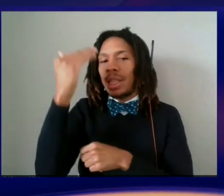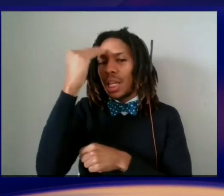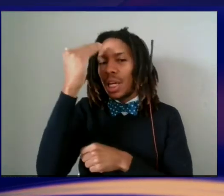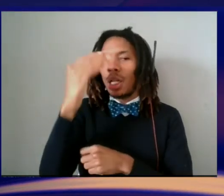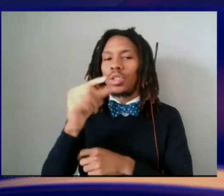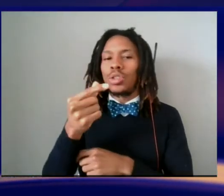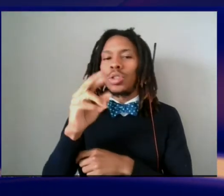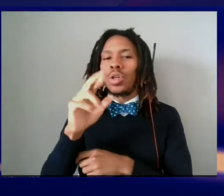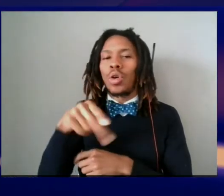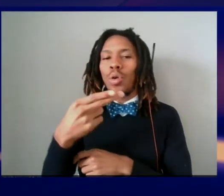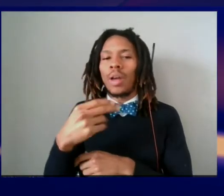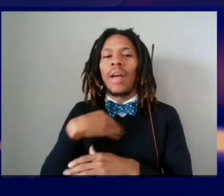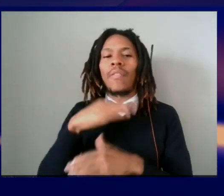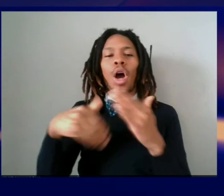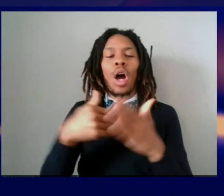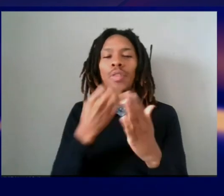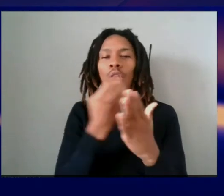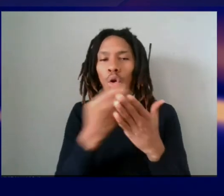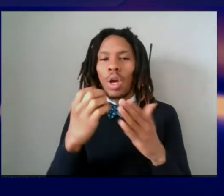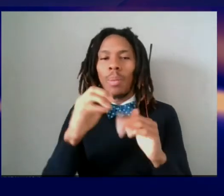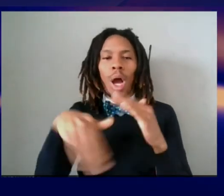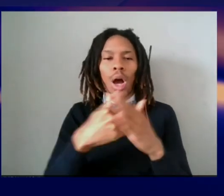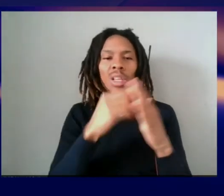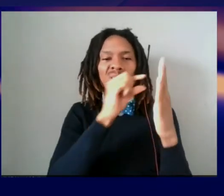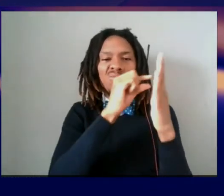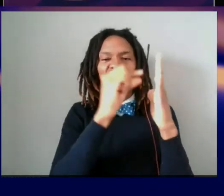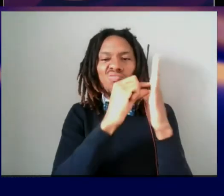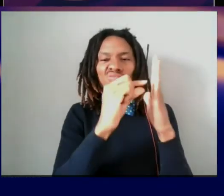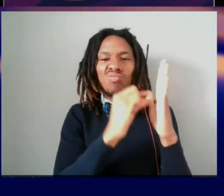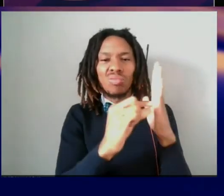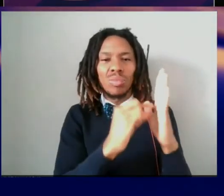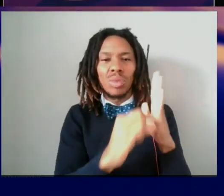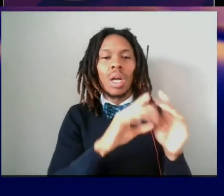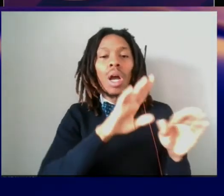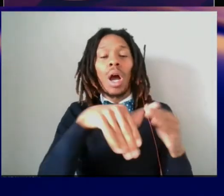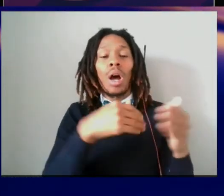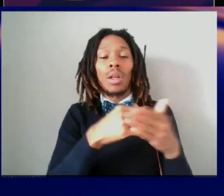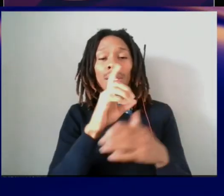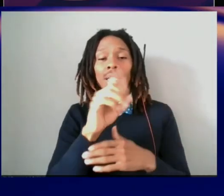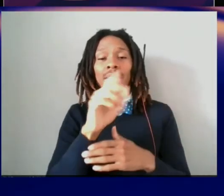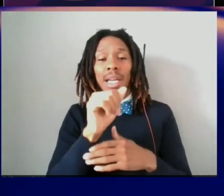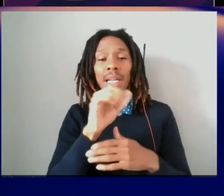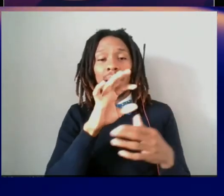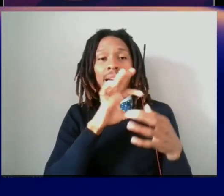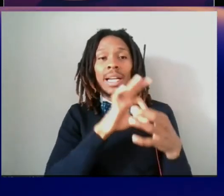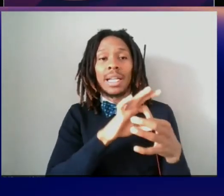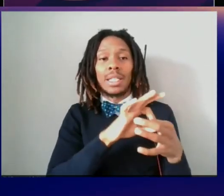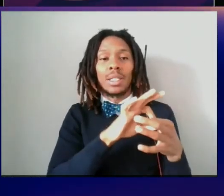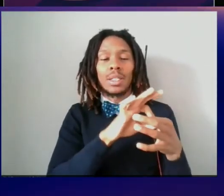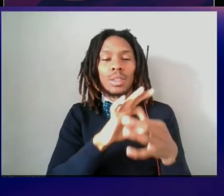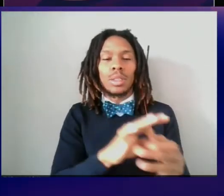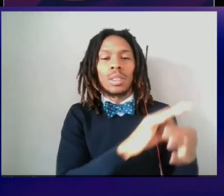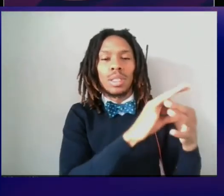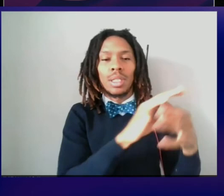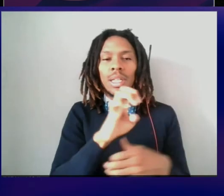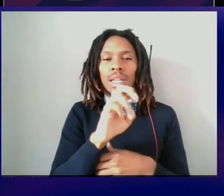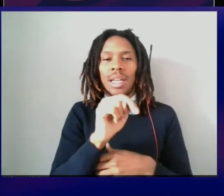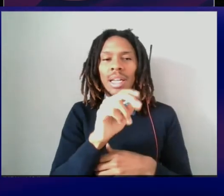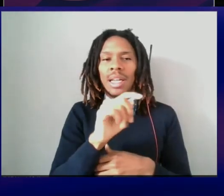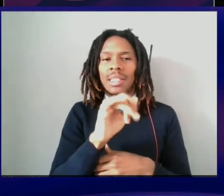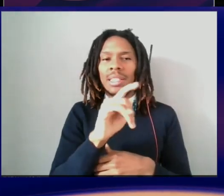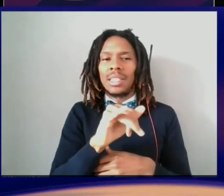all of the equipment, all of the spaces, and then the data connectors are associated with the entities to build that knowledge graph